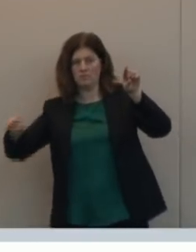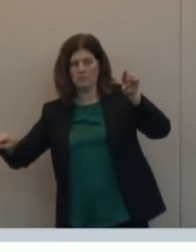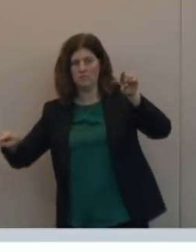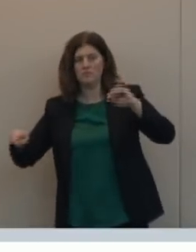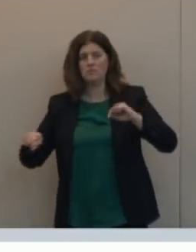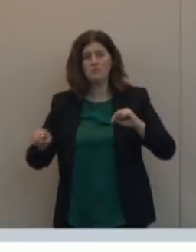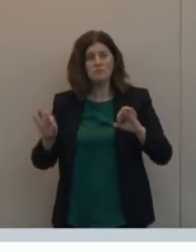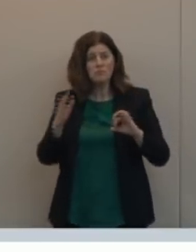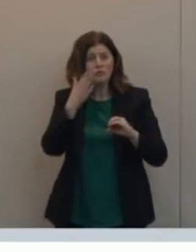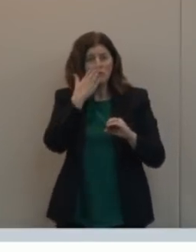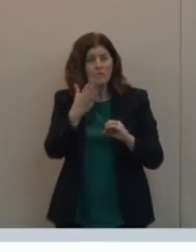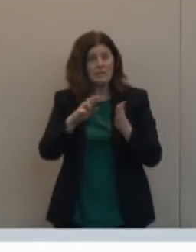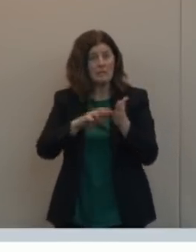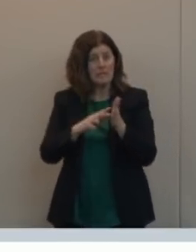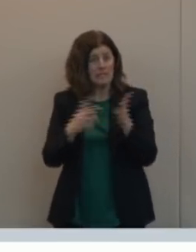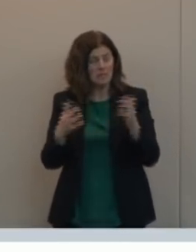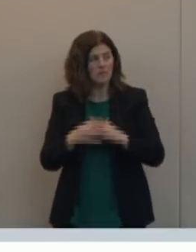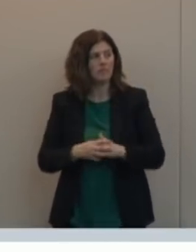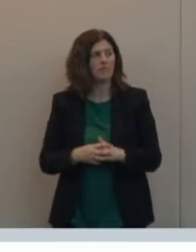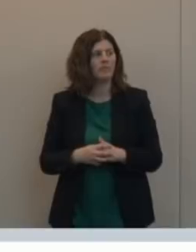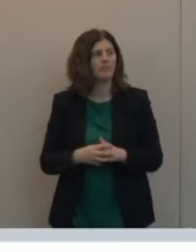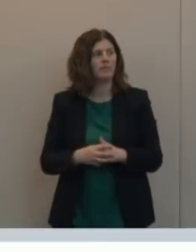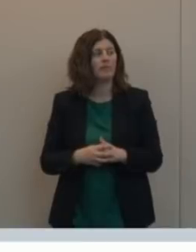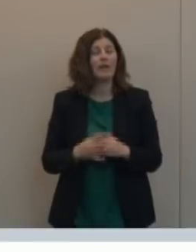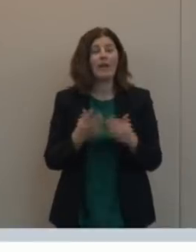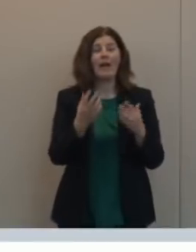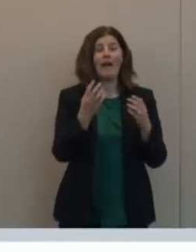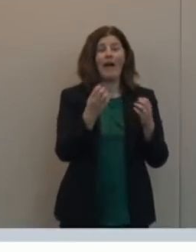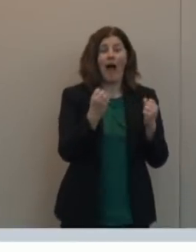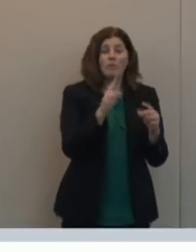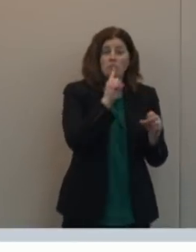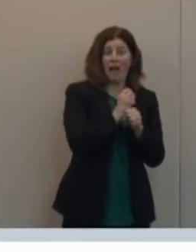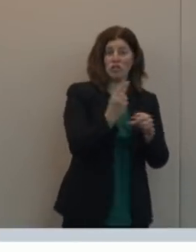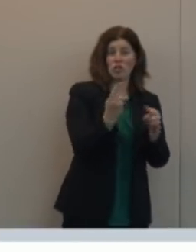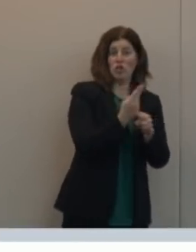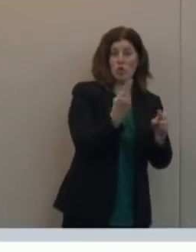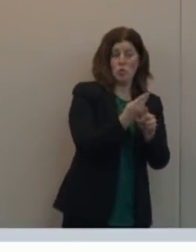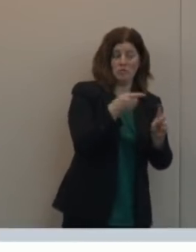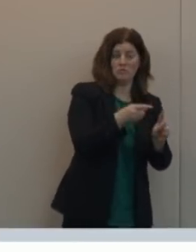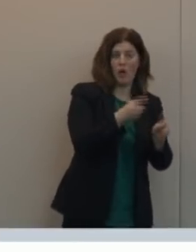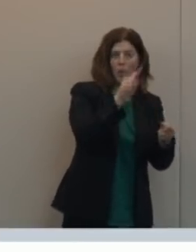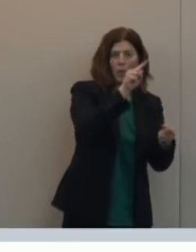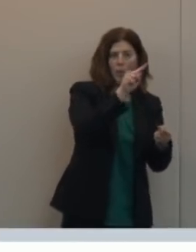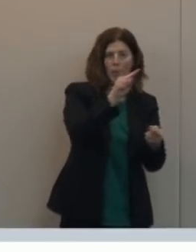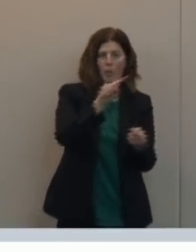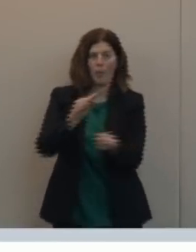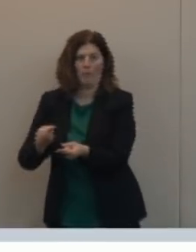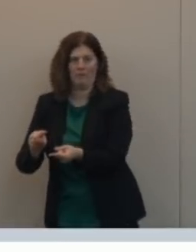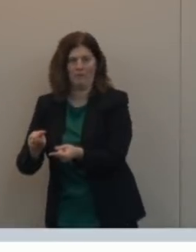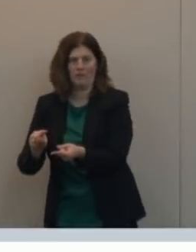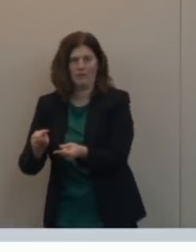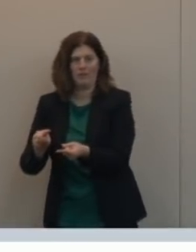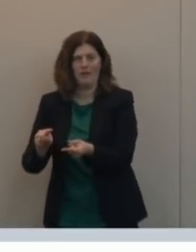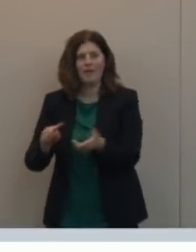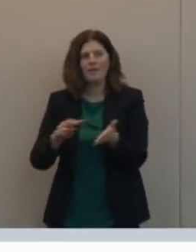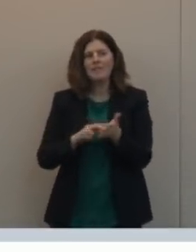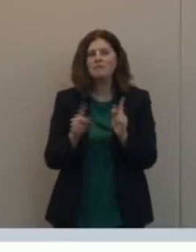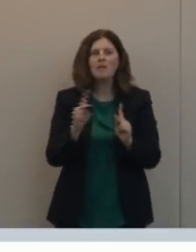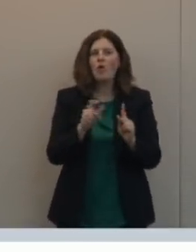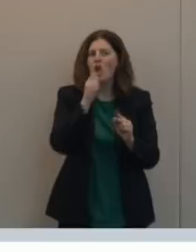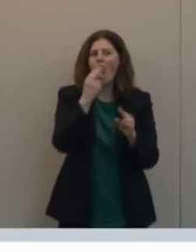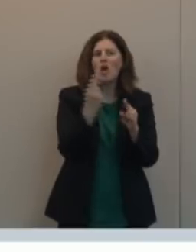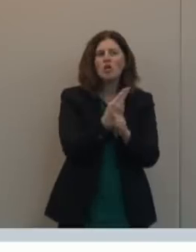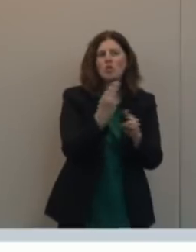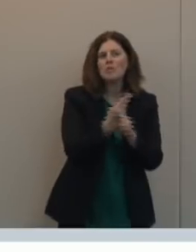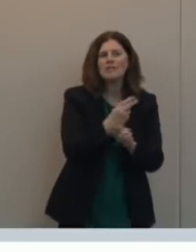is good. What you're seeing is that the number of occupied ICU beds is going down. We've no longer doing elective surgeries, so people